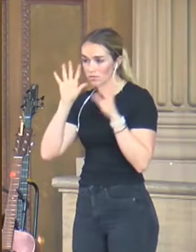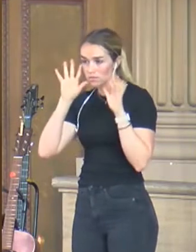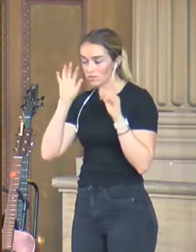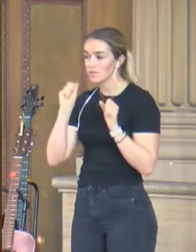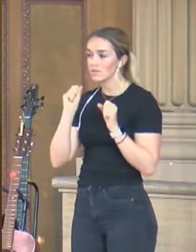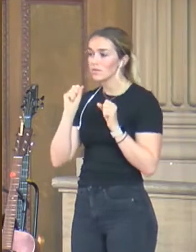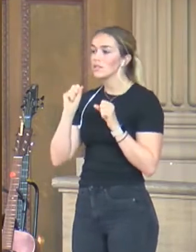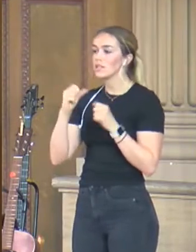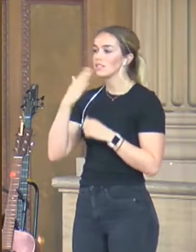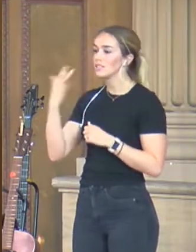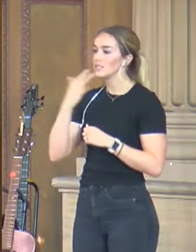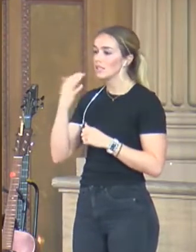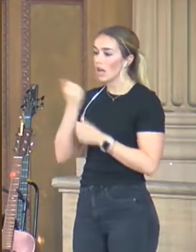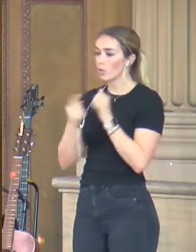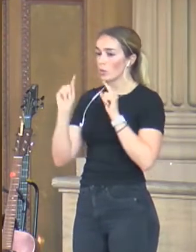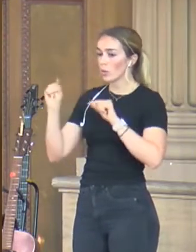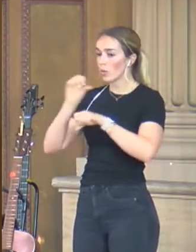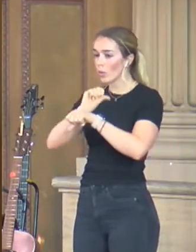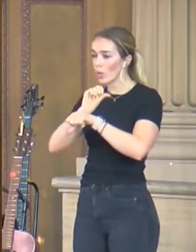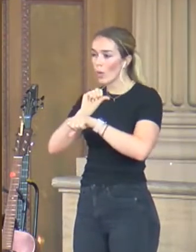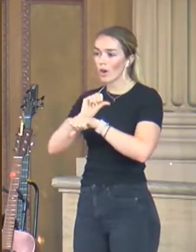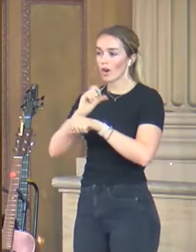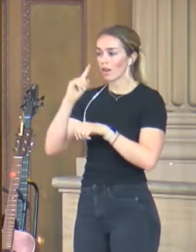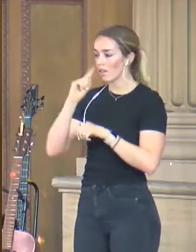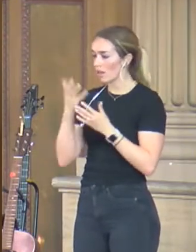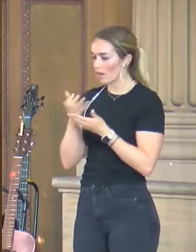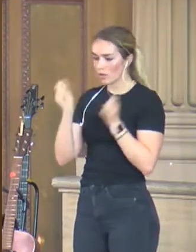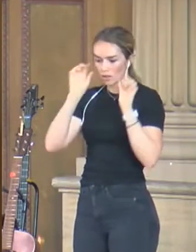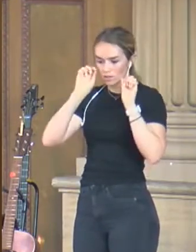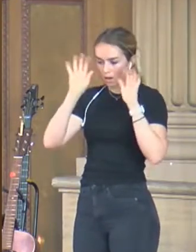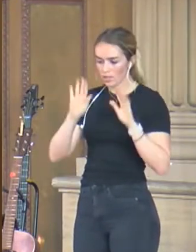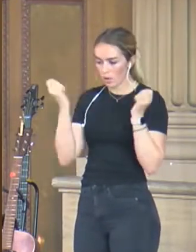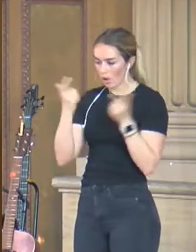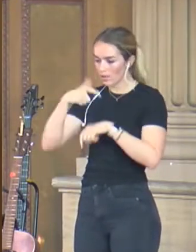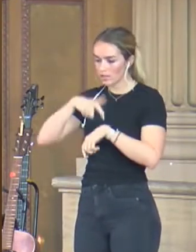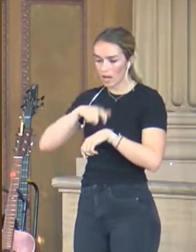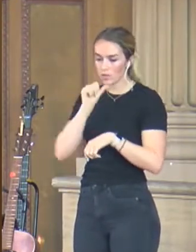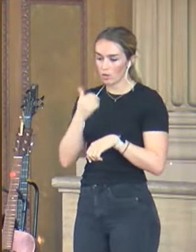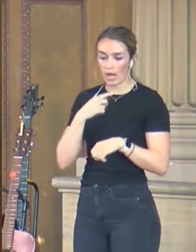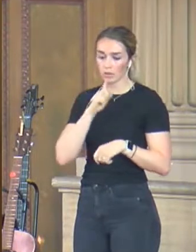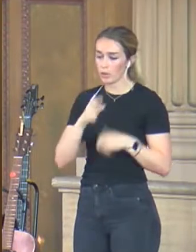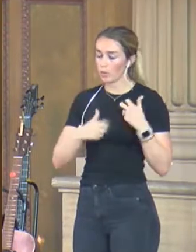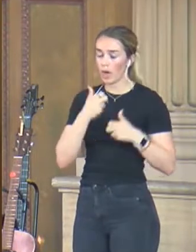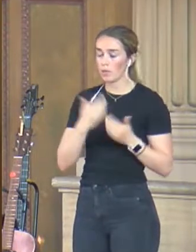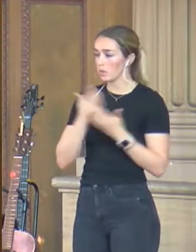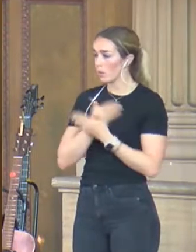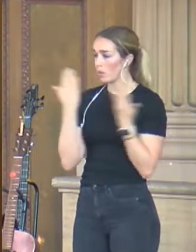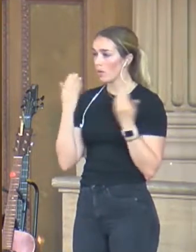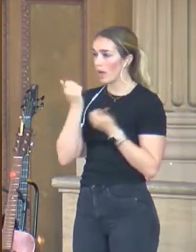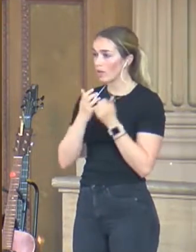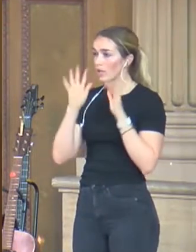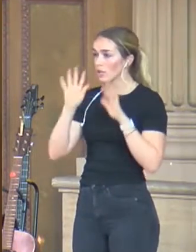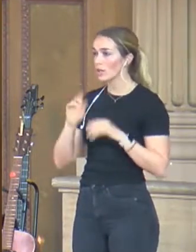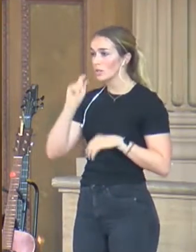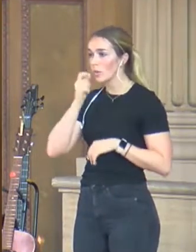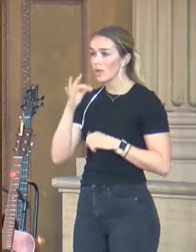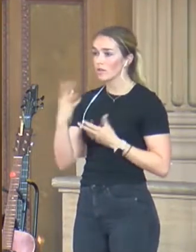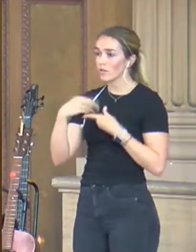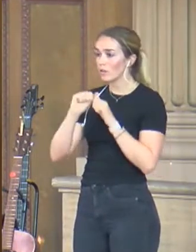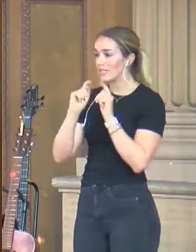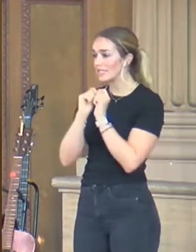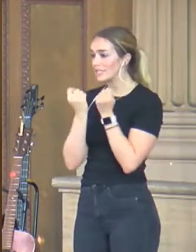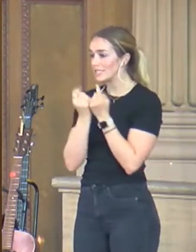works every day at their job. They kind of tamp down all the problems they have with their job and their lives. And they sing, everything's awesome. Everything's cool when you're part of a